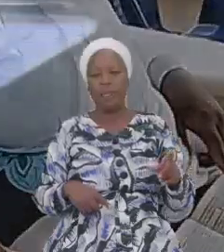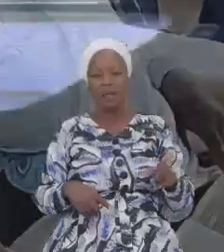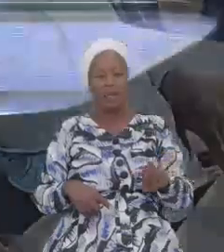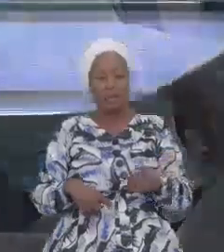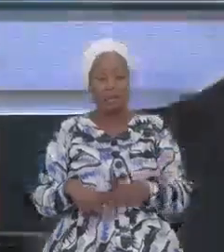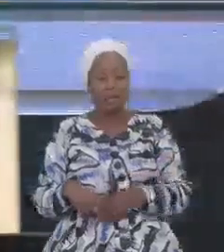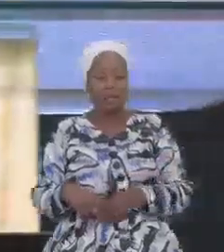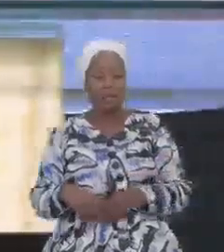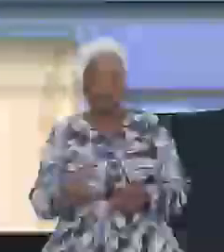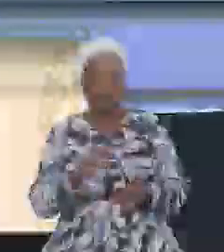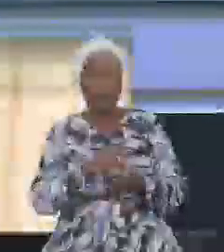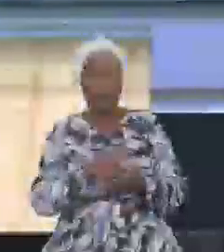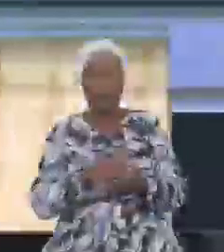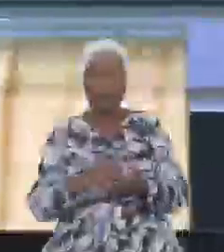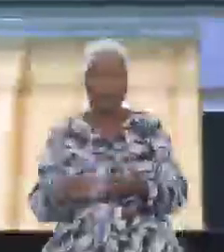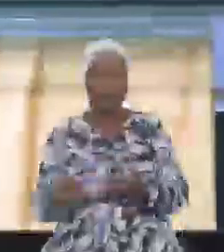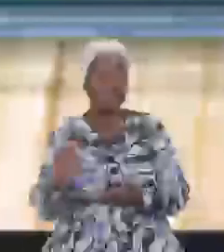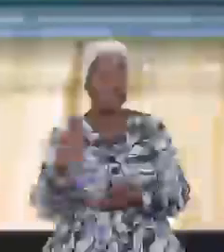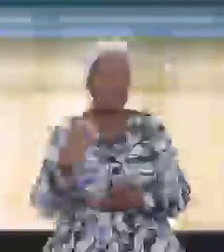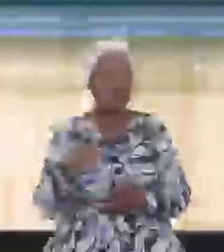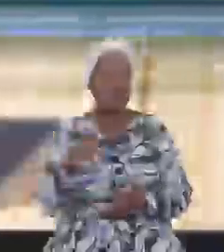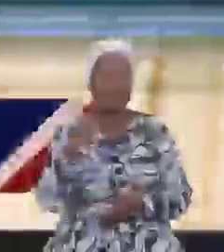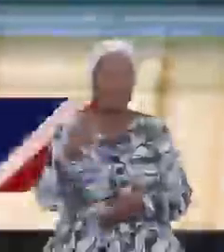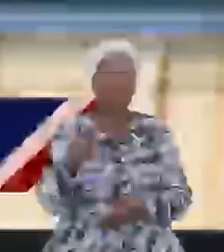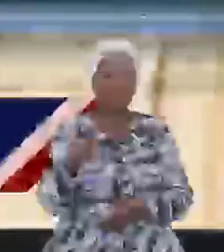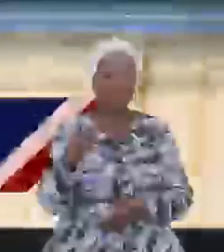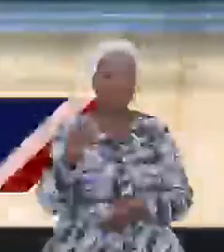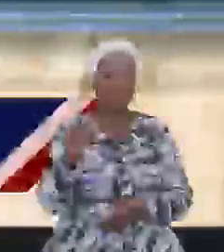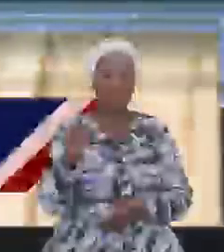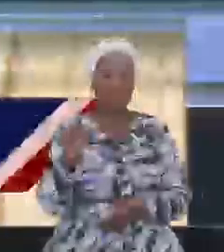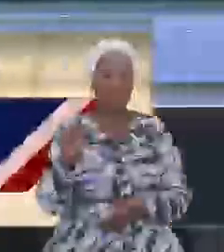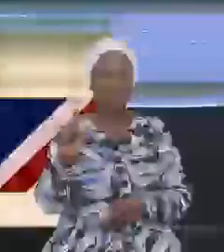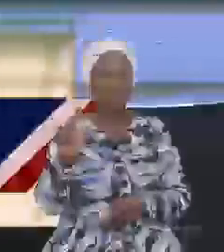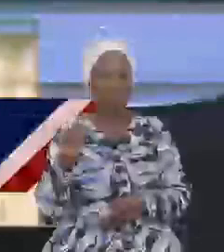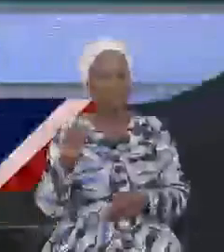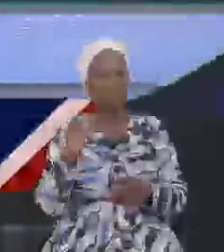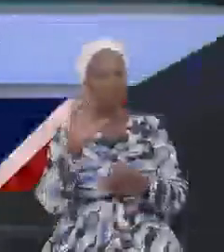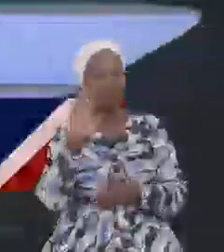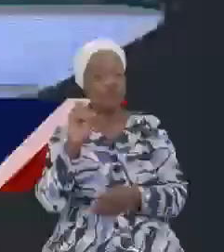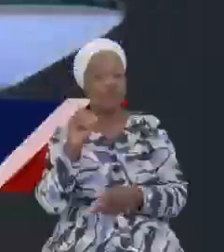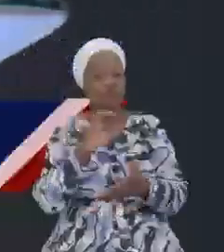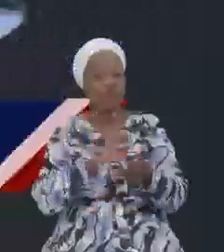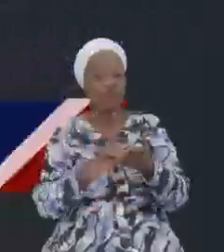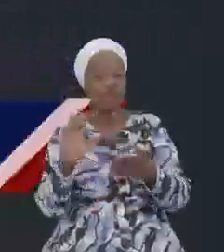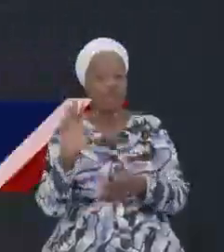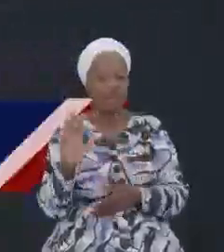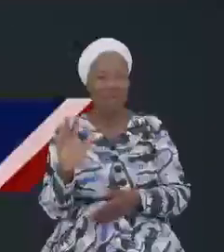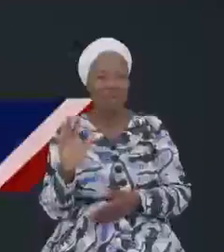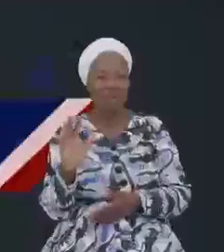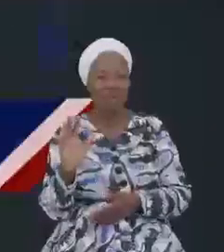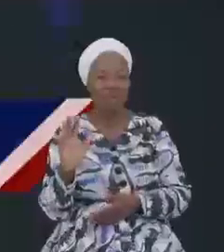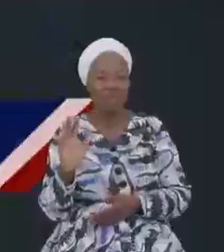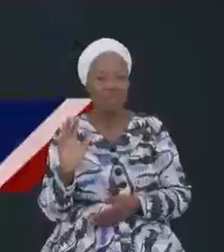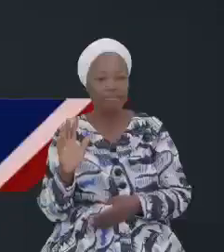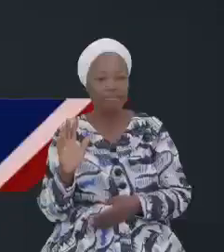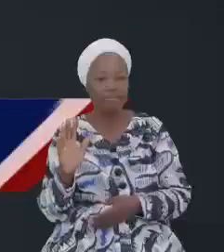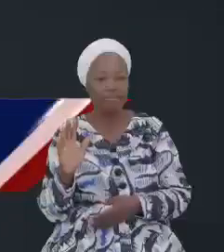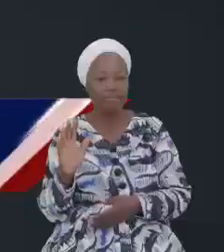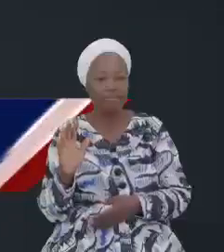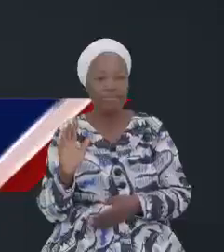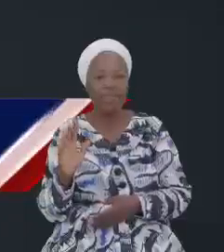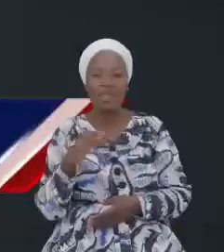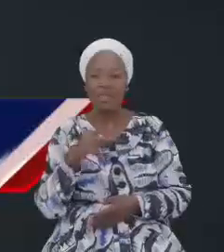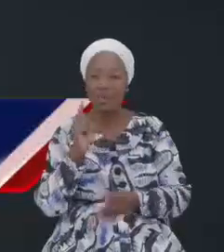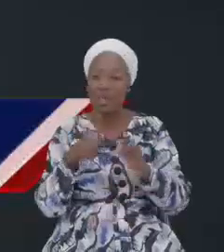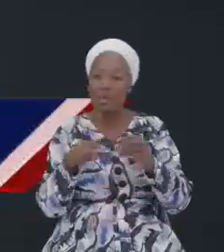Psalm 50. In Psalm 50, we're reading from verse 5. Psalm 50, reading from verse 5, is talking about